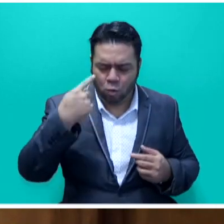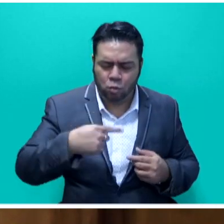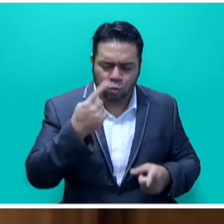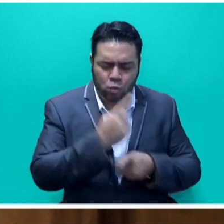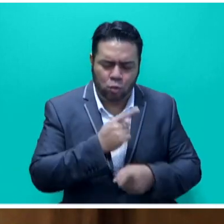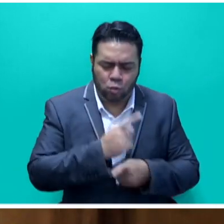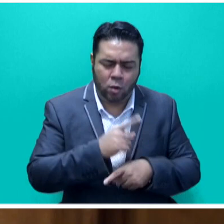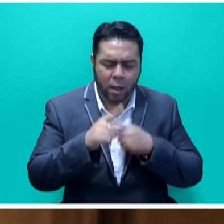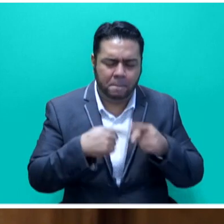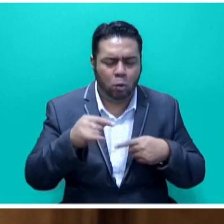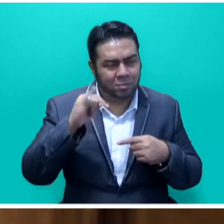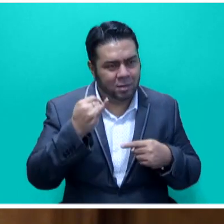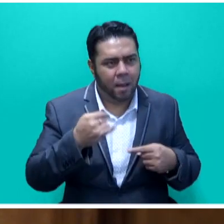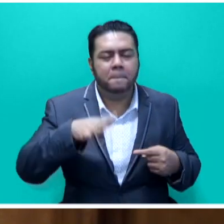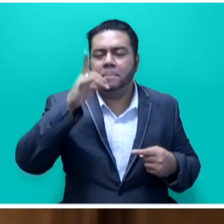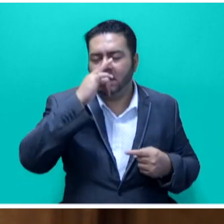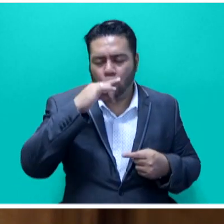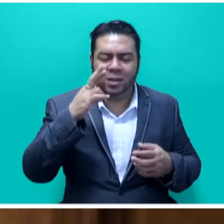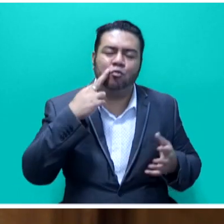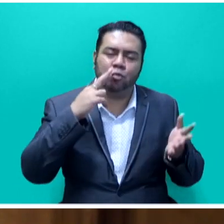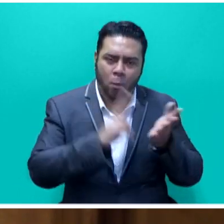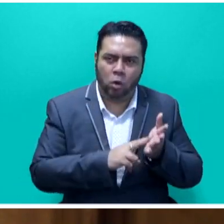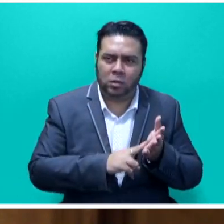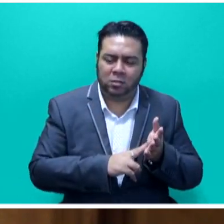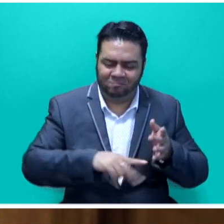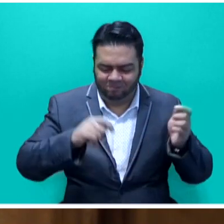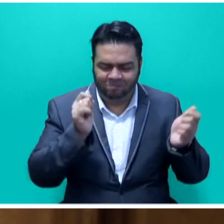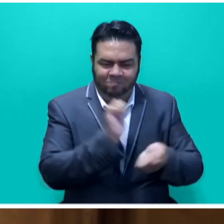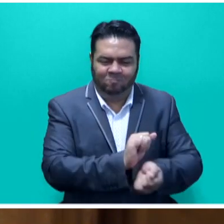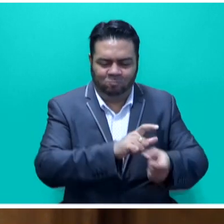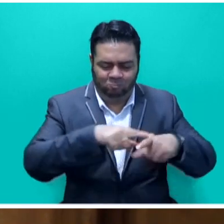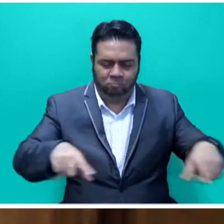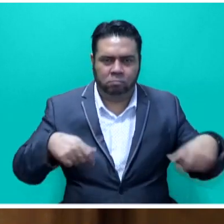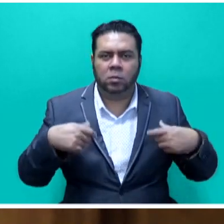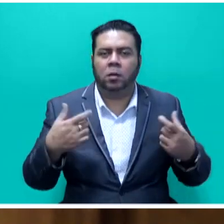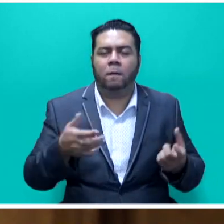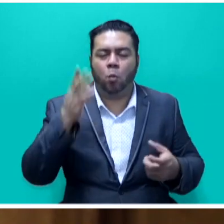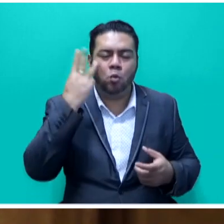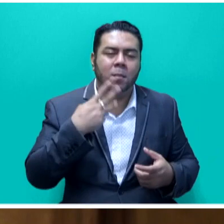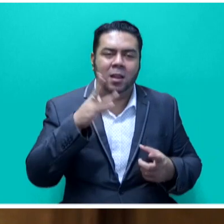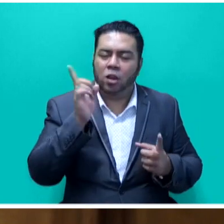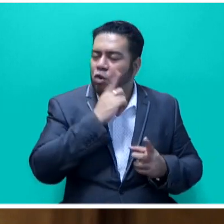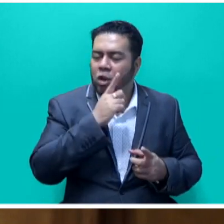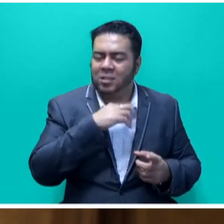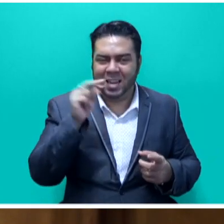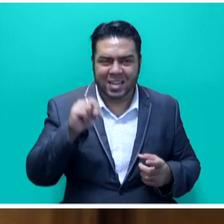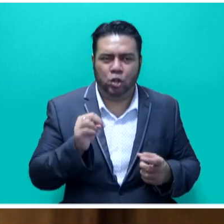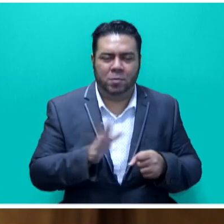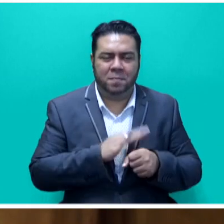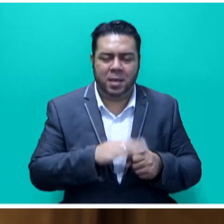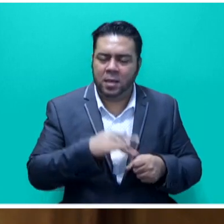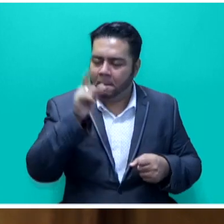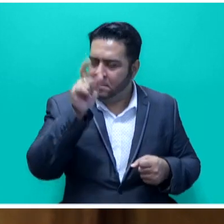it. Cases need to be reported. Domestic violence, violence against women, children and girls needs to be made a personal